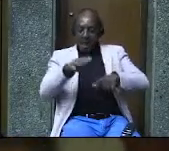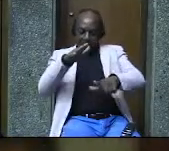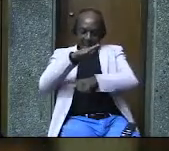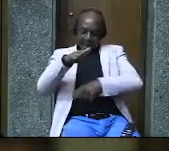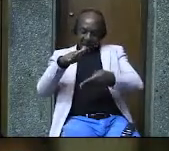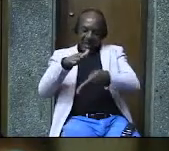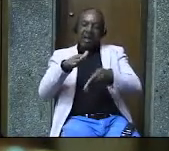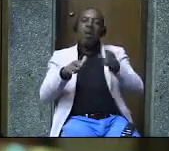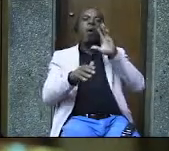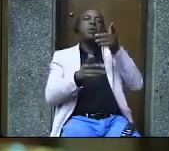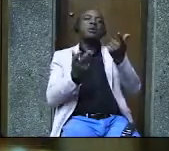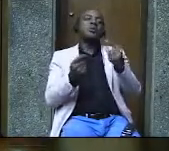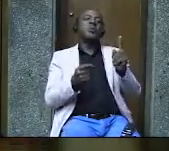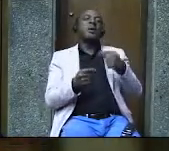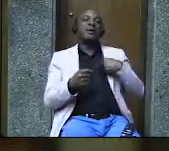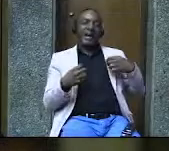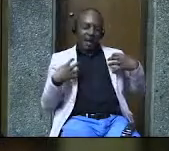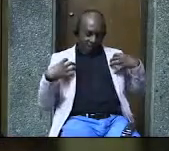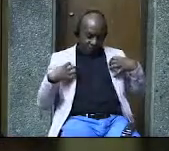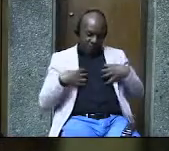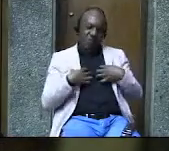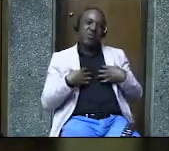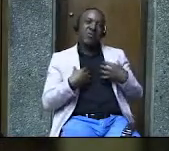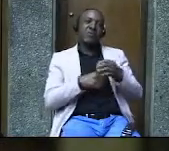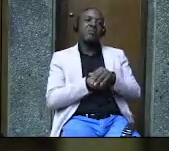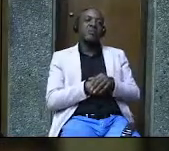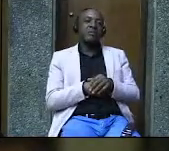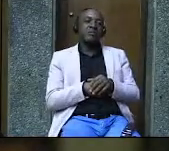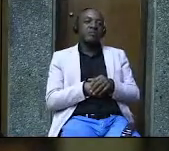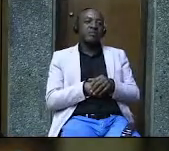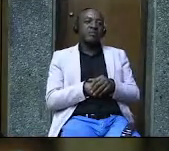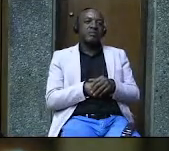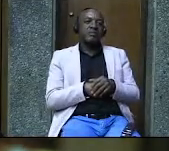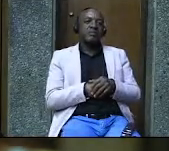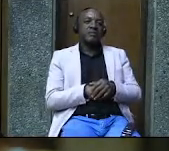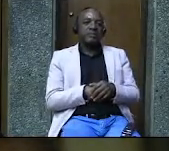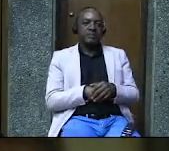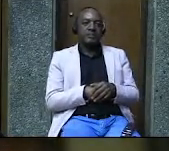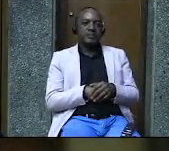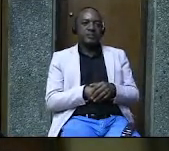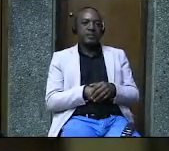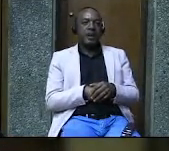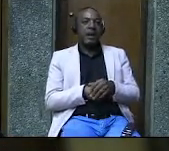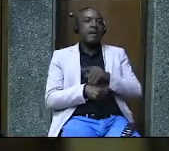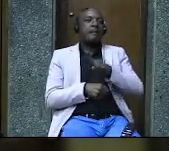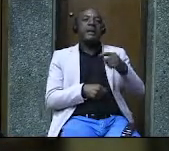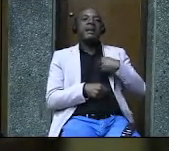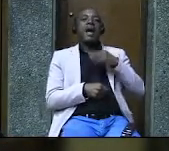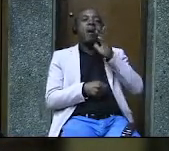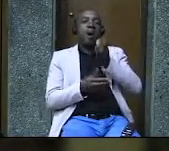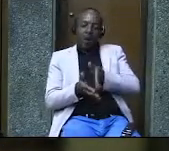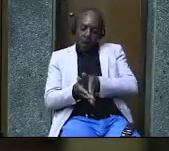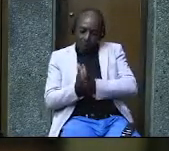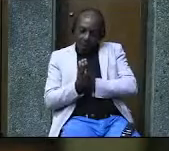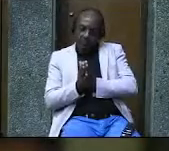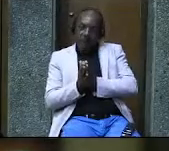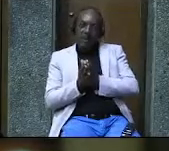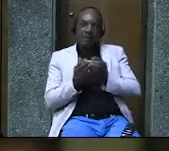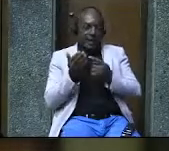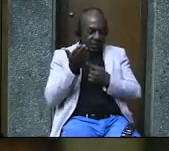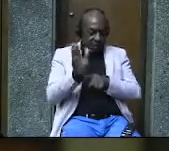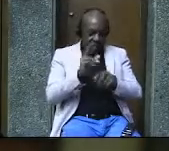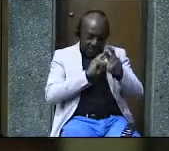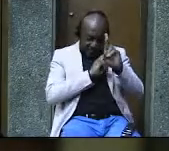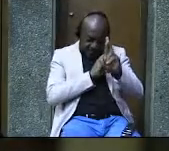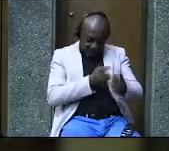Ngize ubuhlungu kabi ngiyaxolisa ukuthi mangabe ngithunuka abantu kabi. Manje ngizocela ukuthi mina ke sithole i-respect